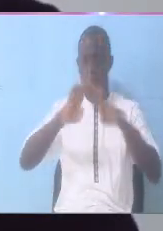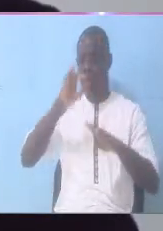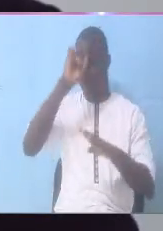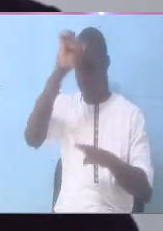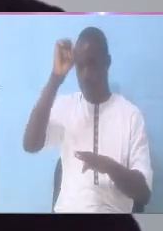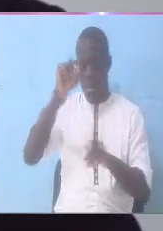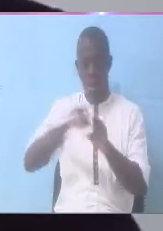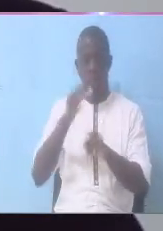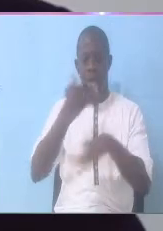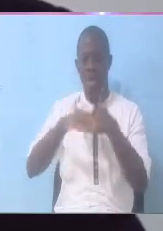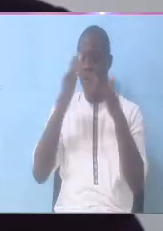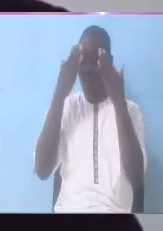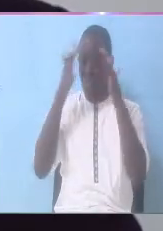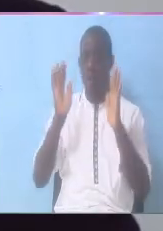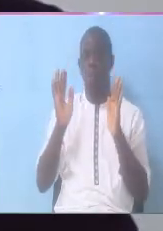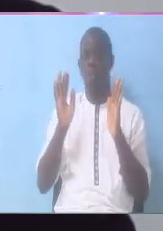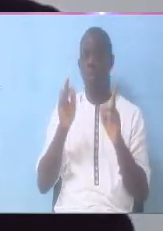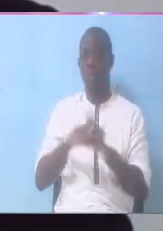Jame upstairs.